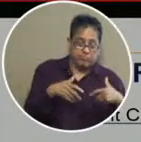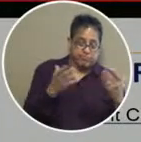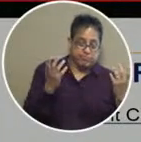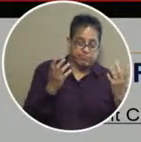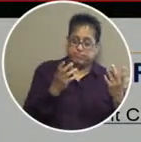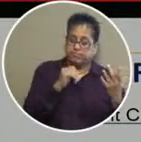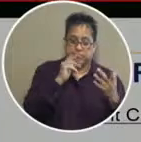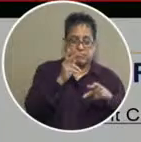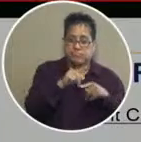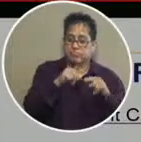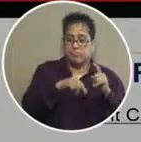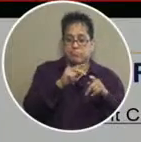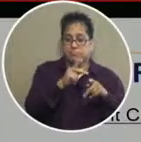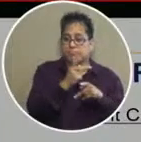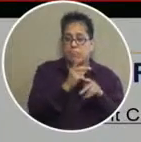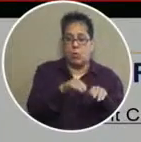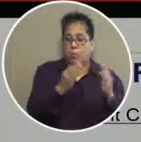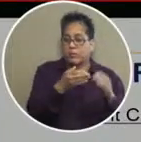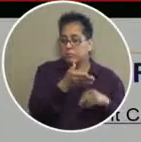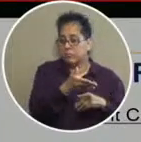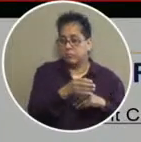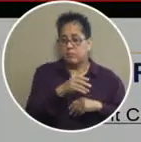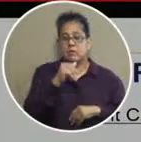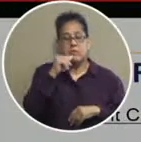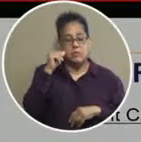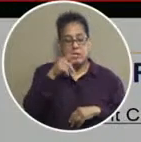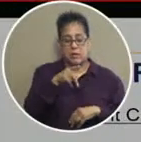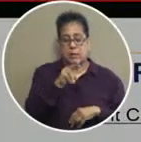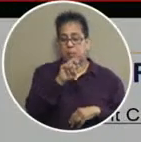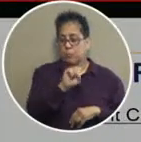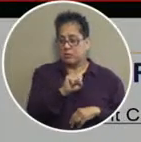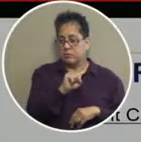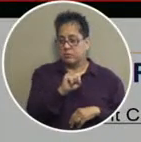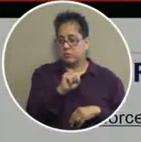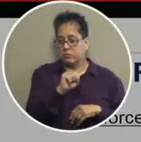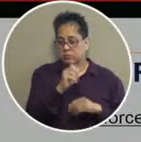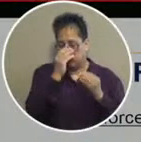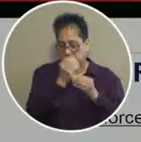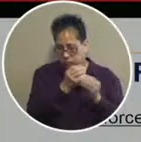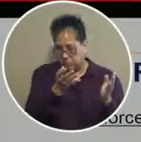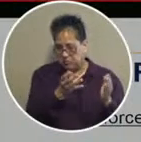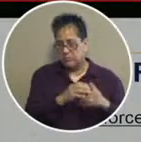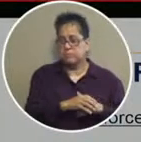open. And there was a press release yesterday on that. Next slide.